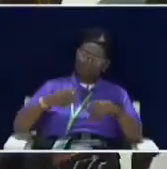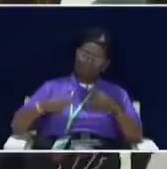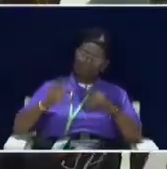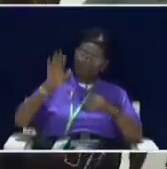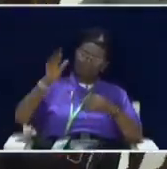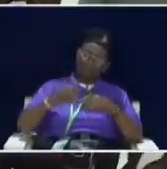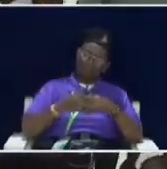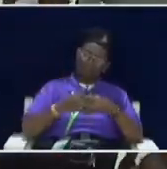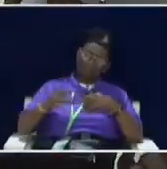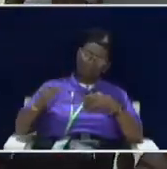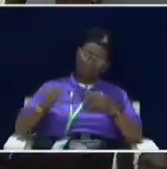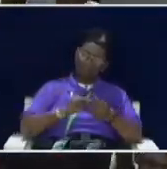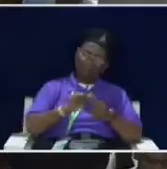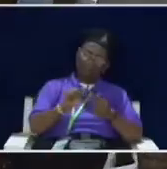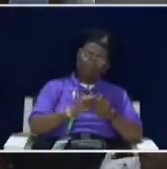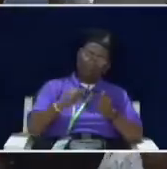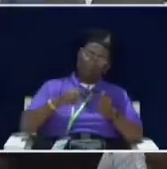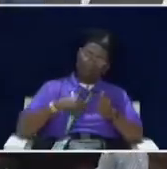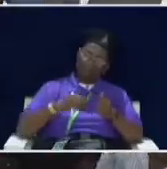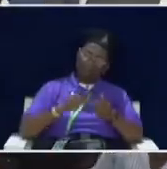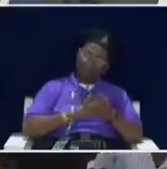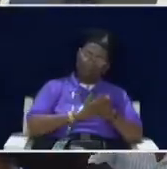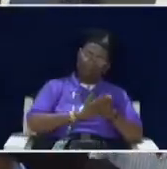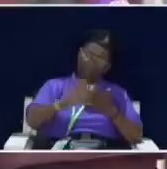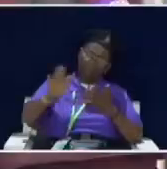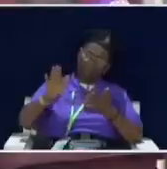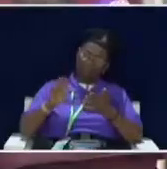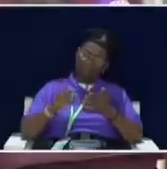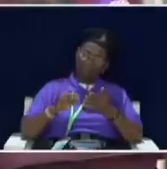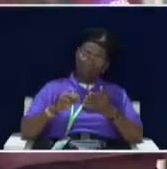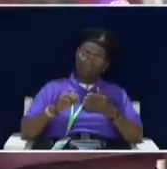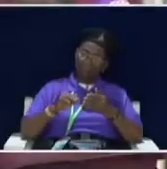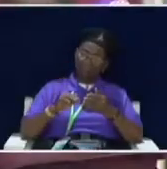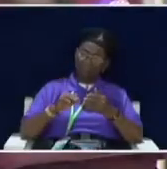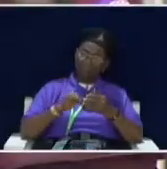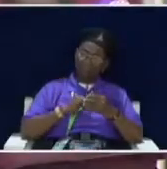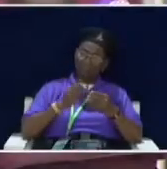blood wash me clean. I